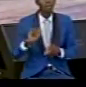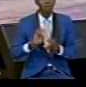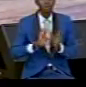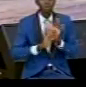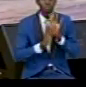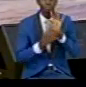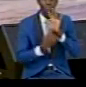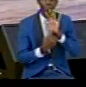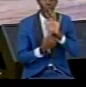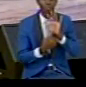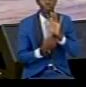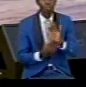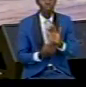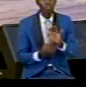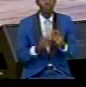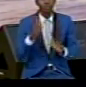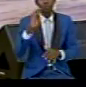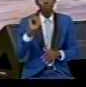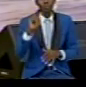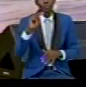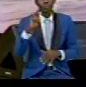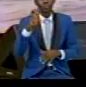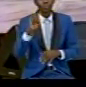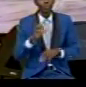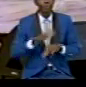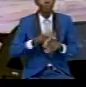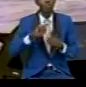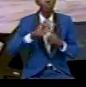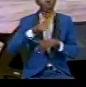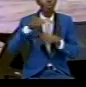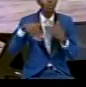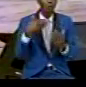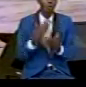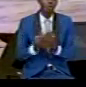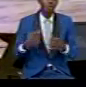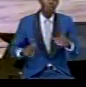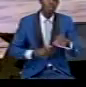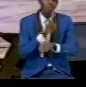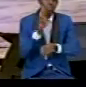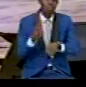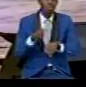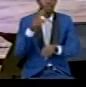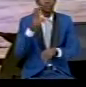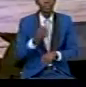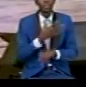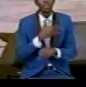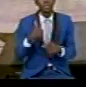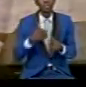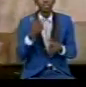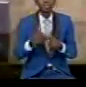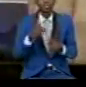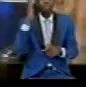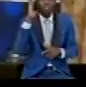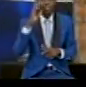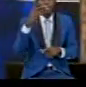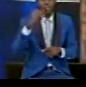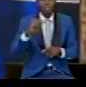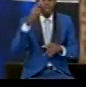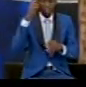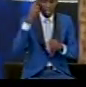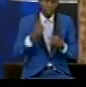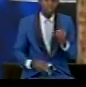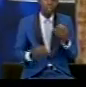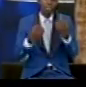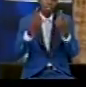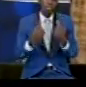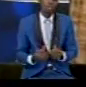all nations, unto all nations, unto all nations, and then shall the end